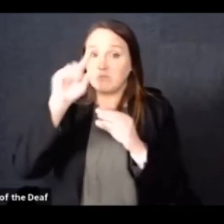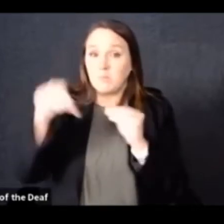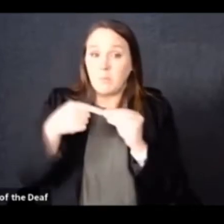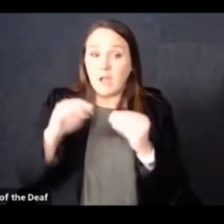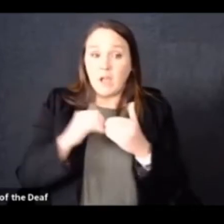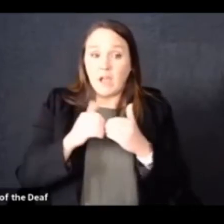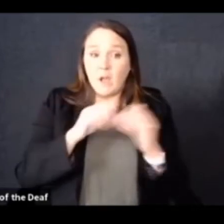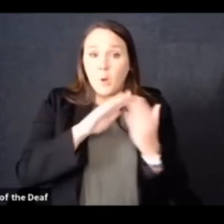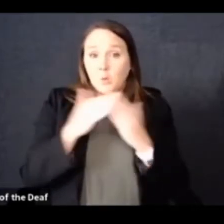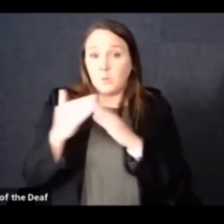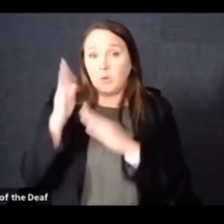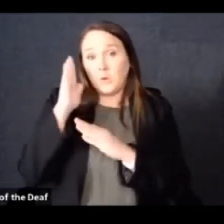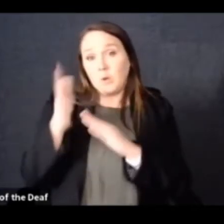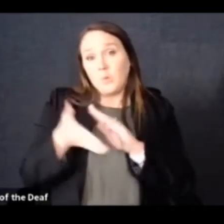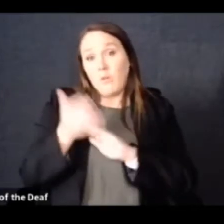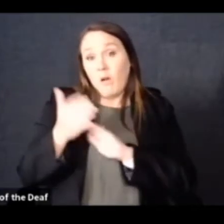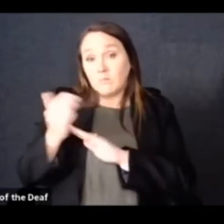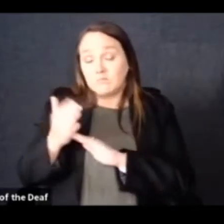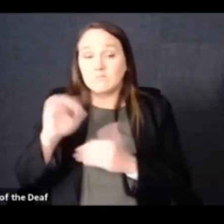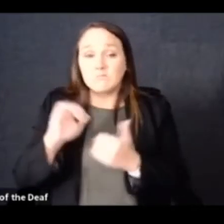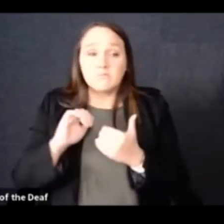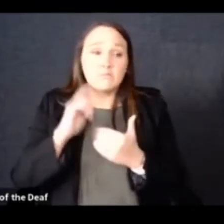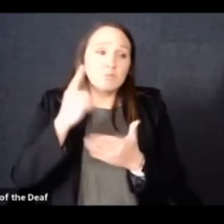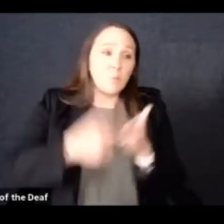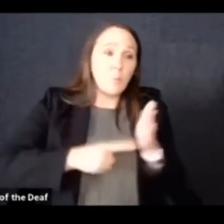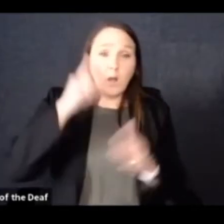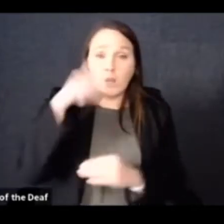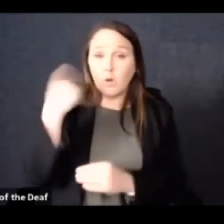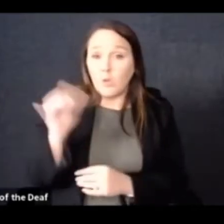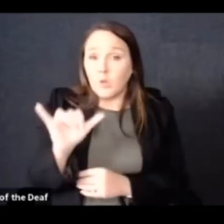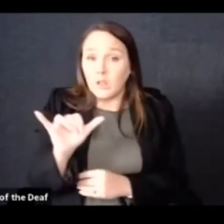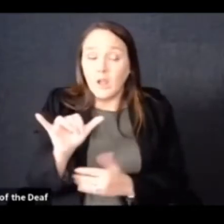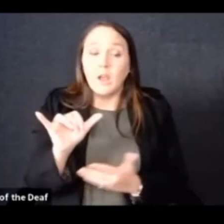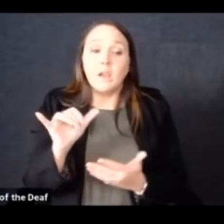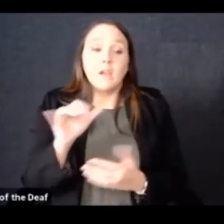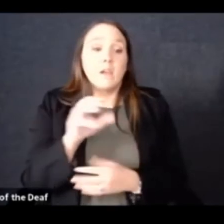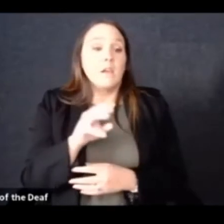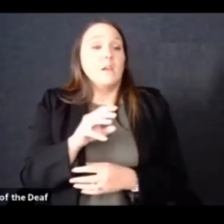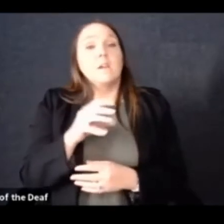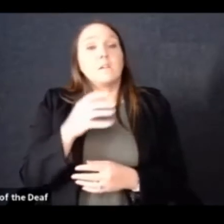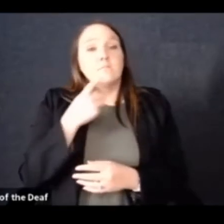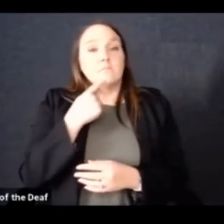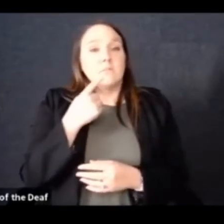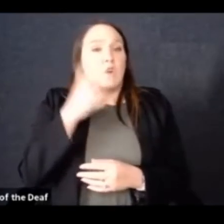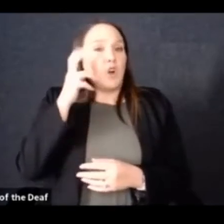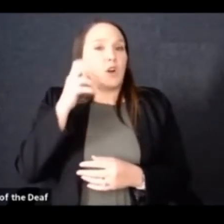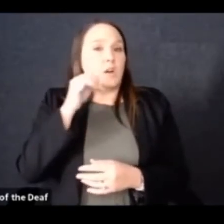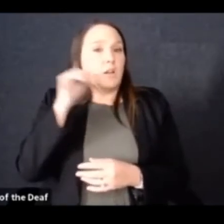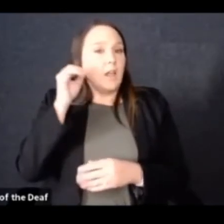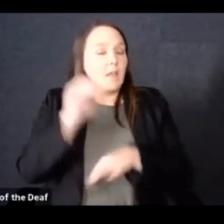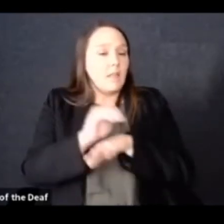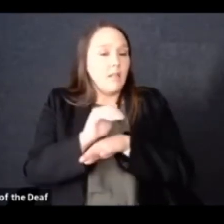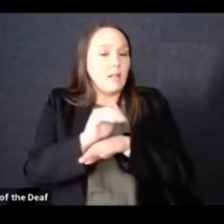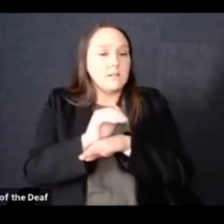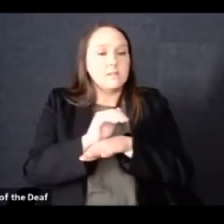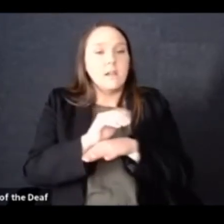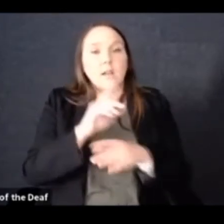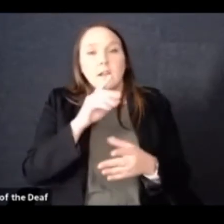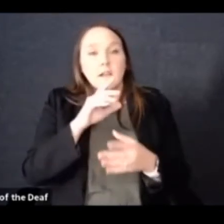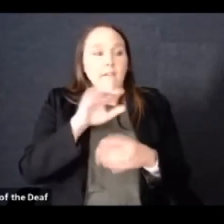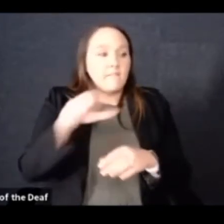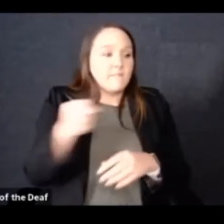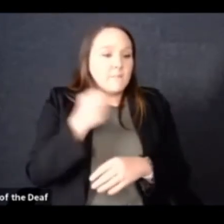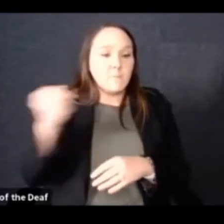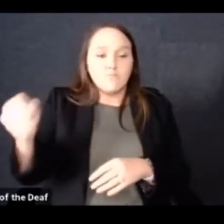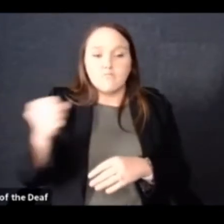committee will operate and what it'll look like. As you heard Mr. Vandevate say last evening, vetting those positions will take some time, so